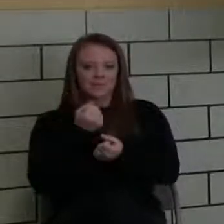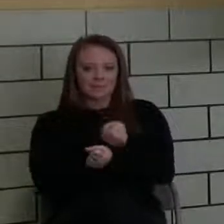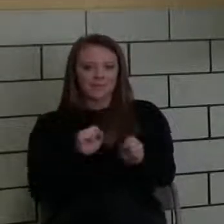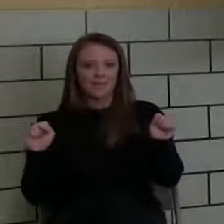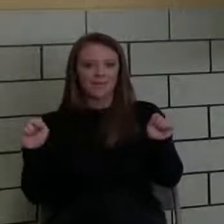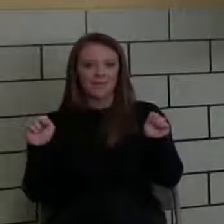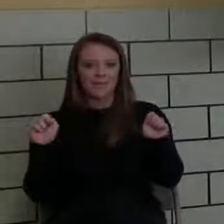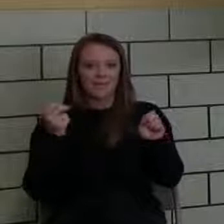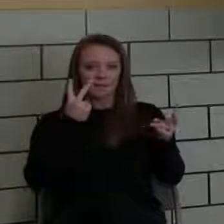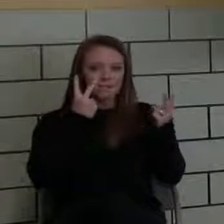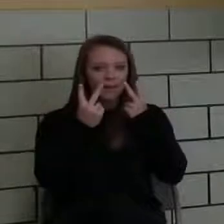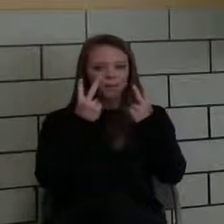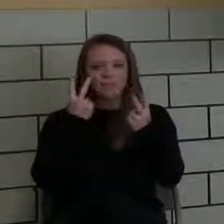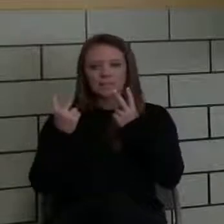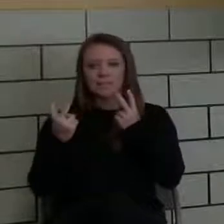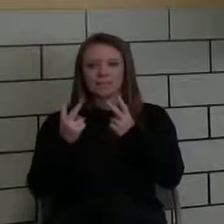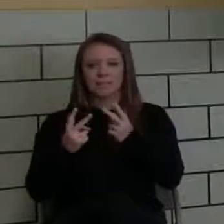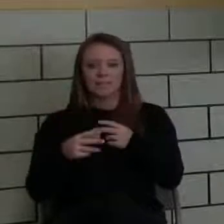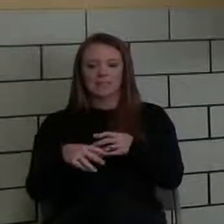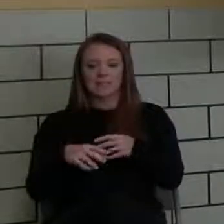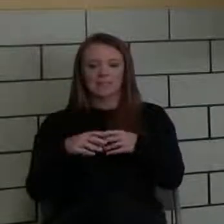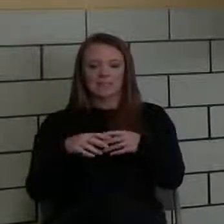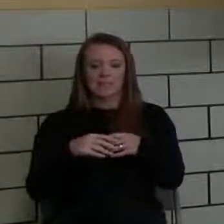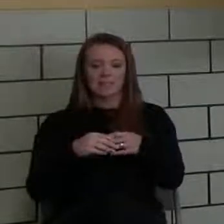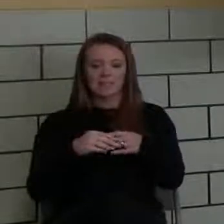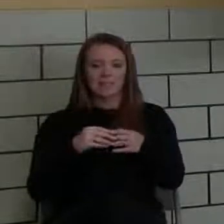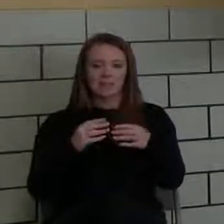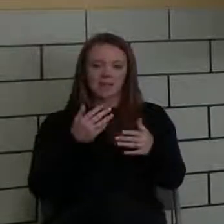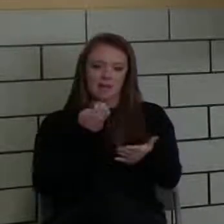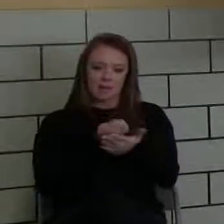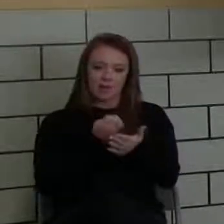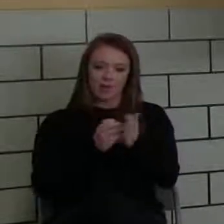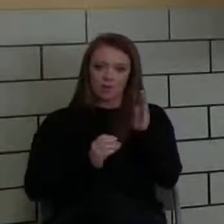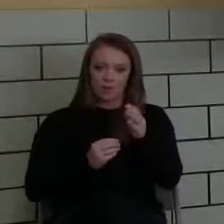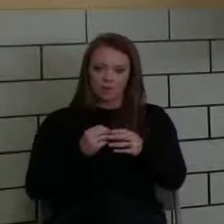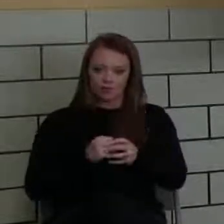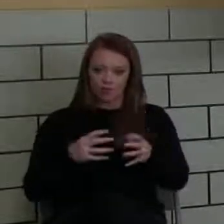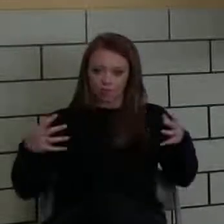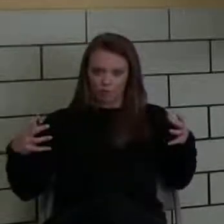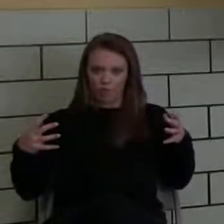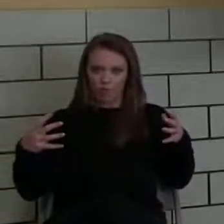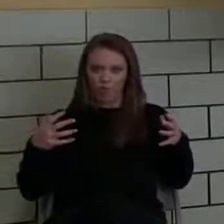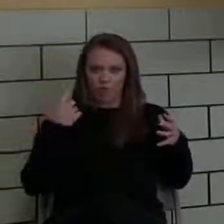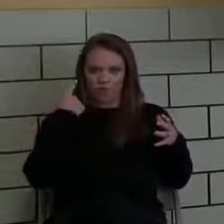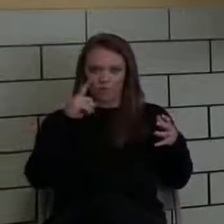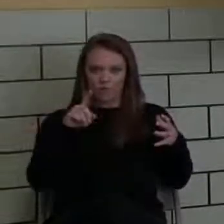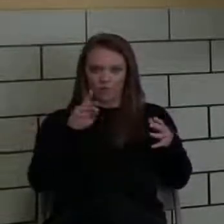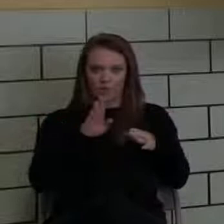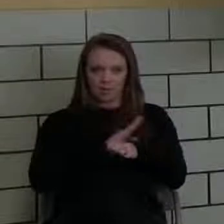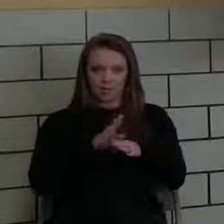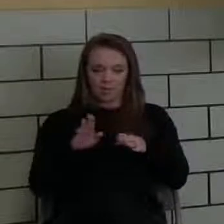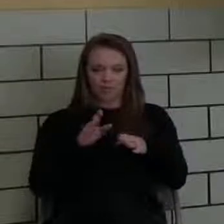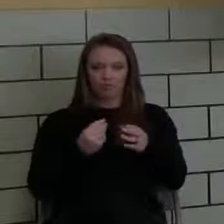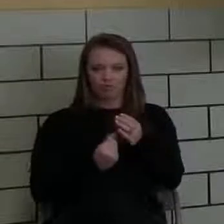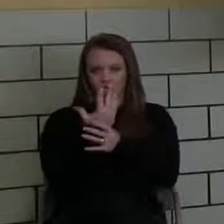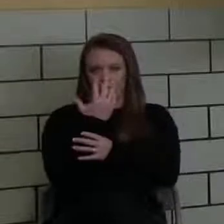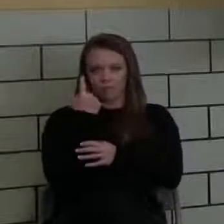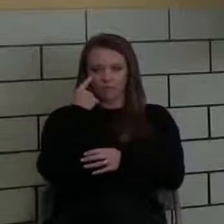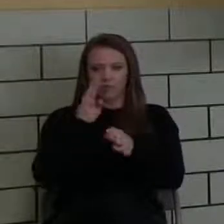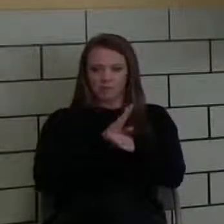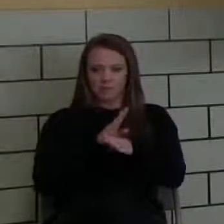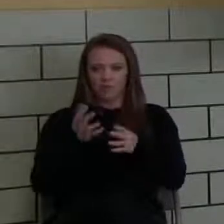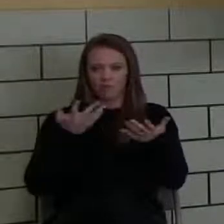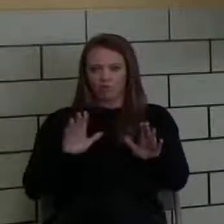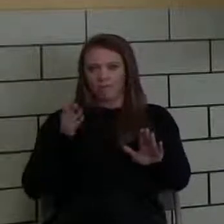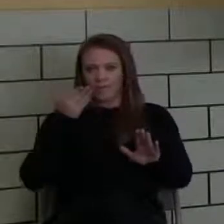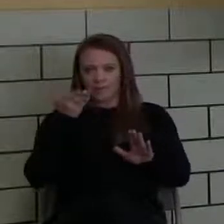for really economic growth for the businesses that are already there or future businesses. We met with city